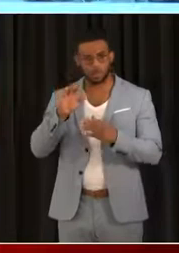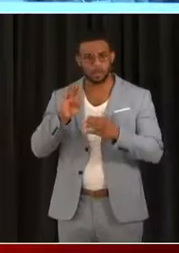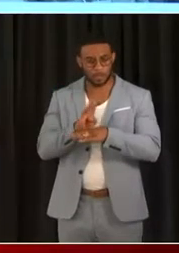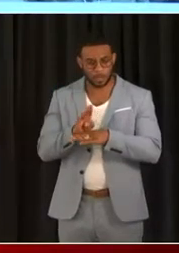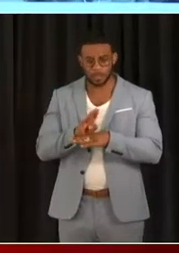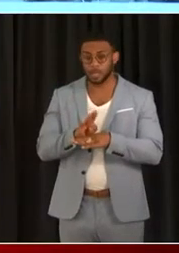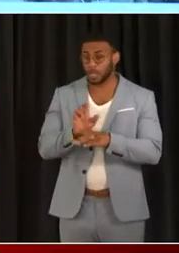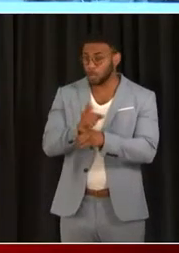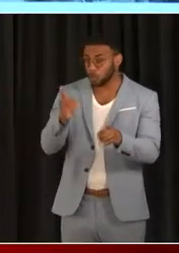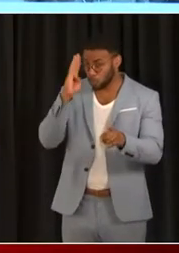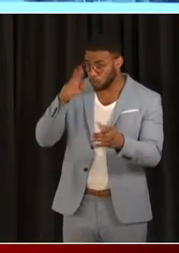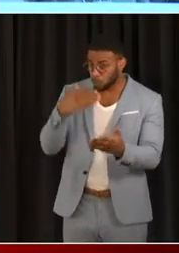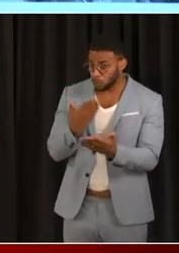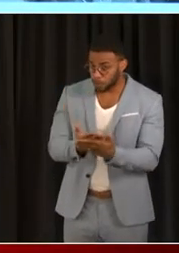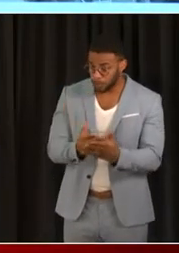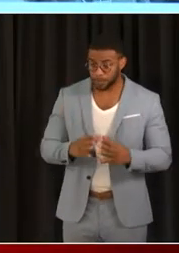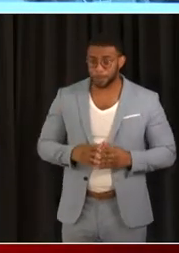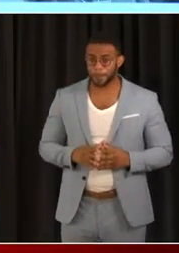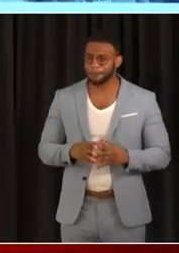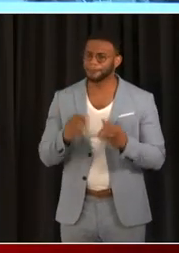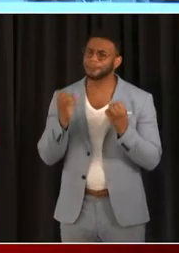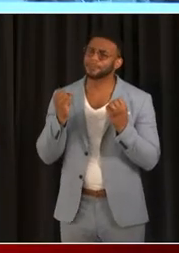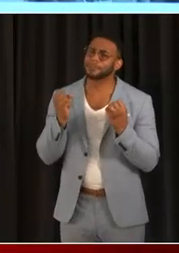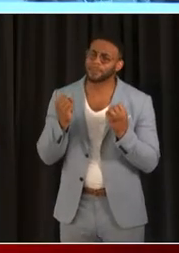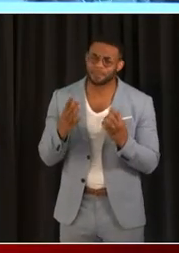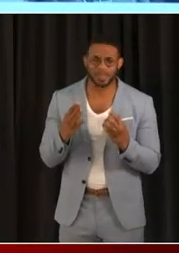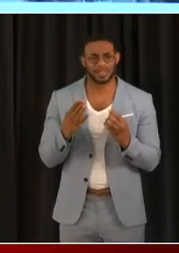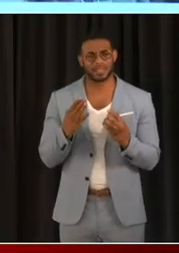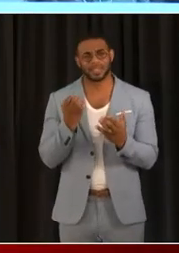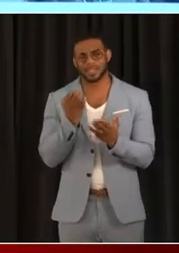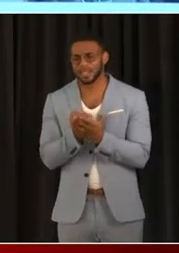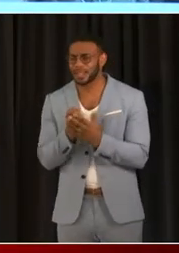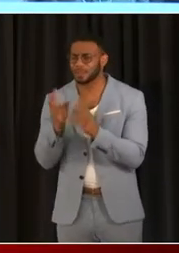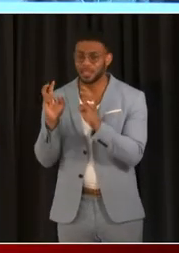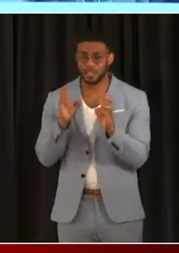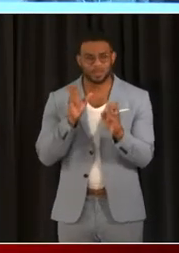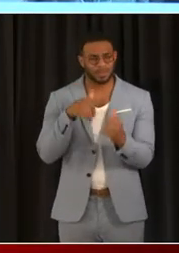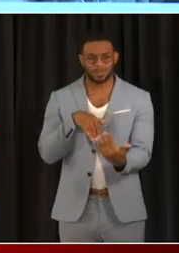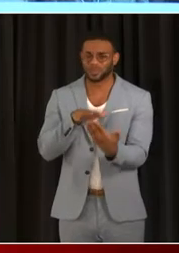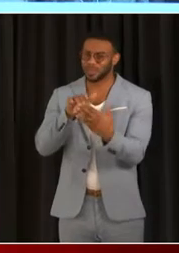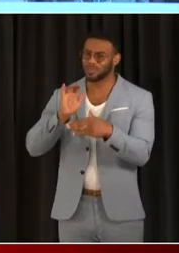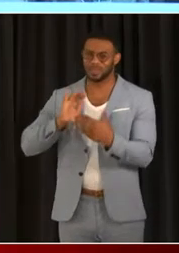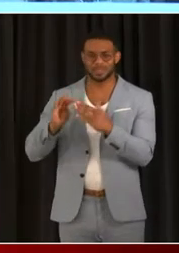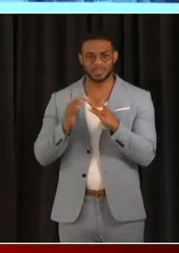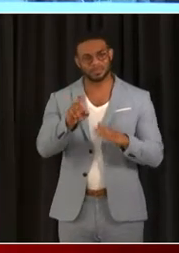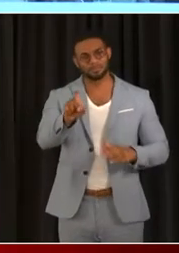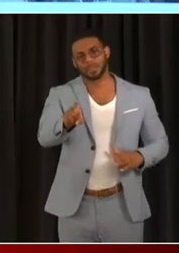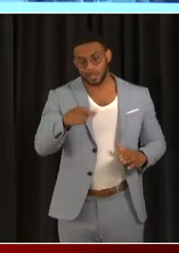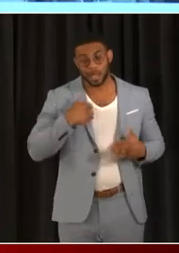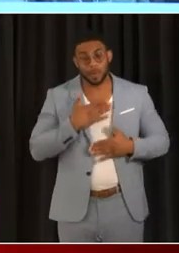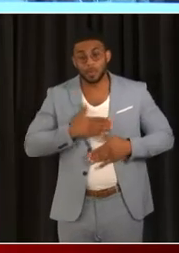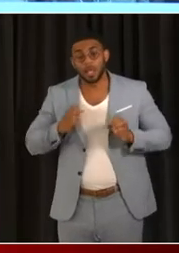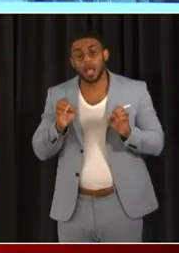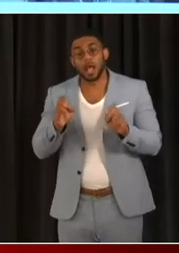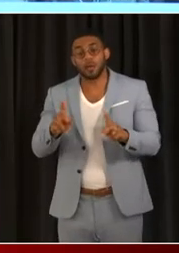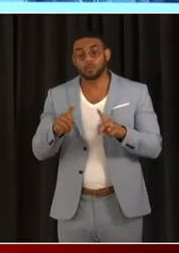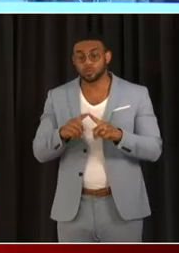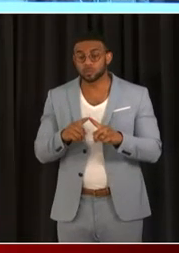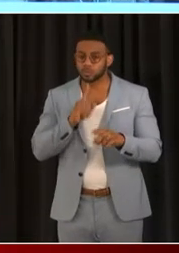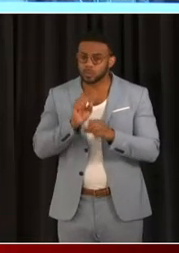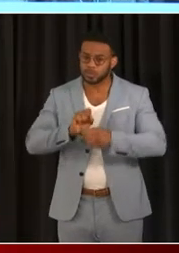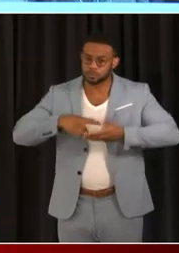are viewing this know well, there are many pressing economic and equity issues that must be addressed in our city. And I appreciate the